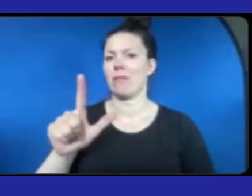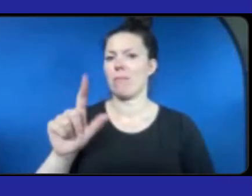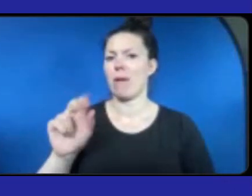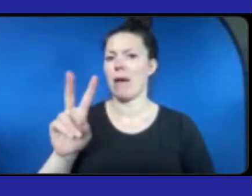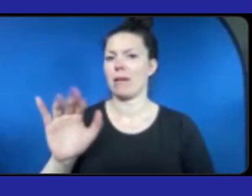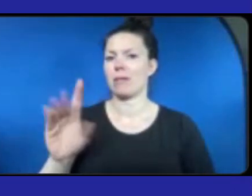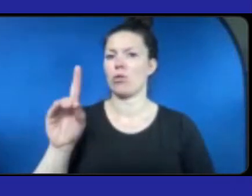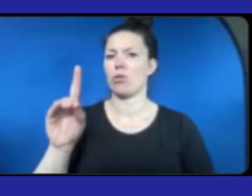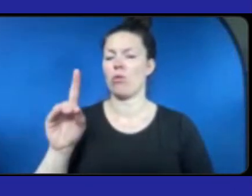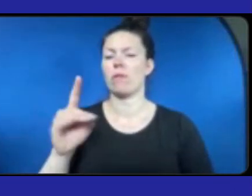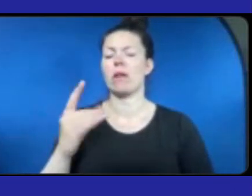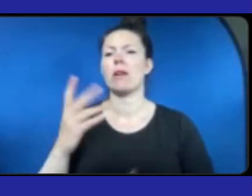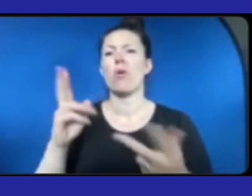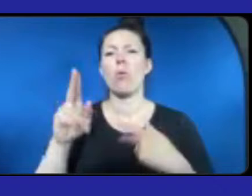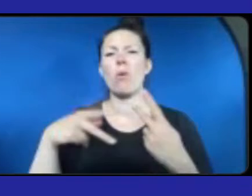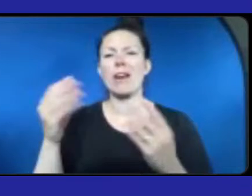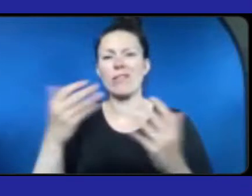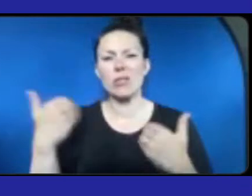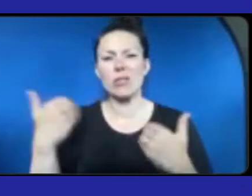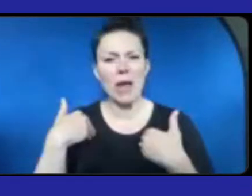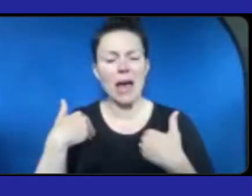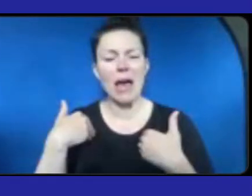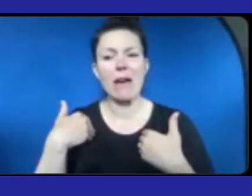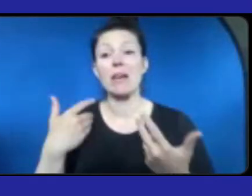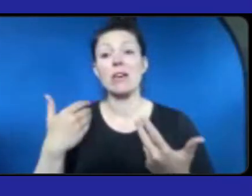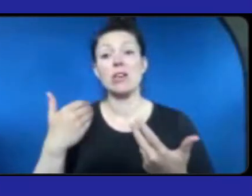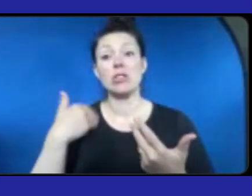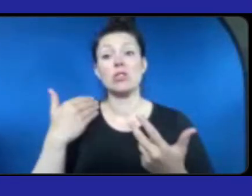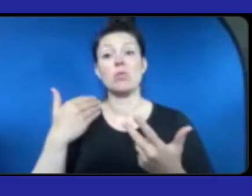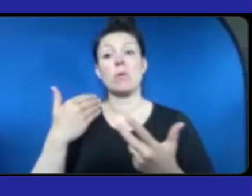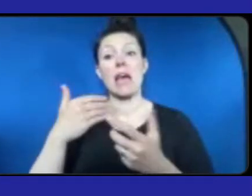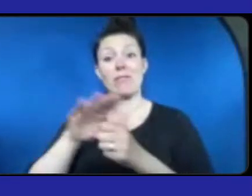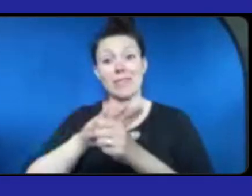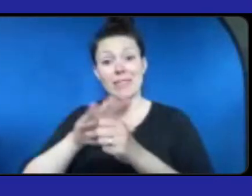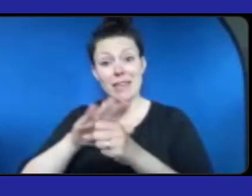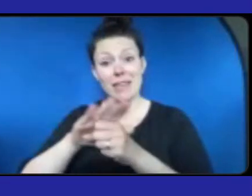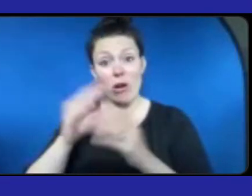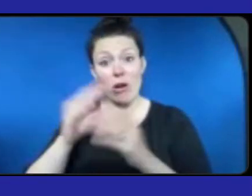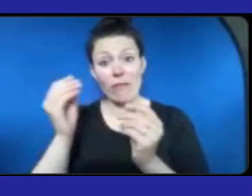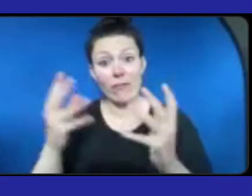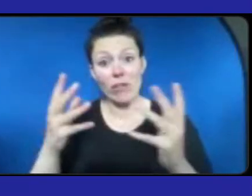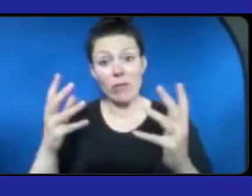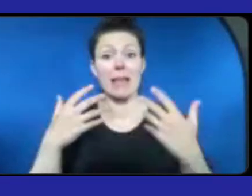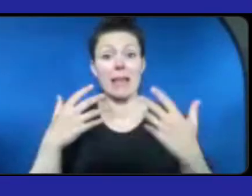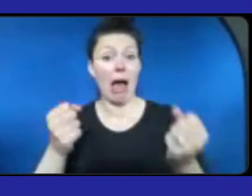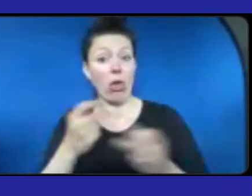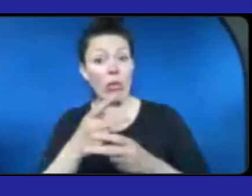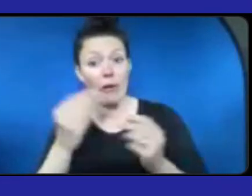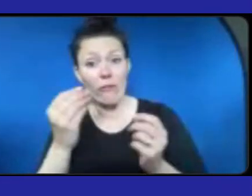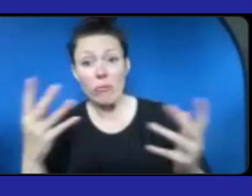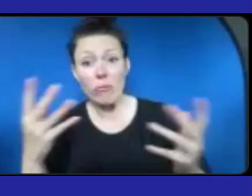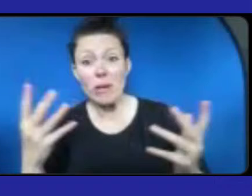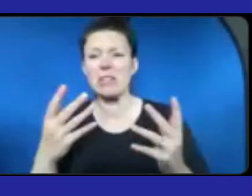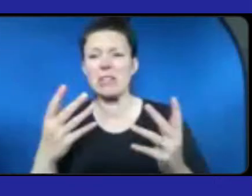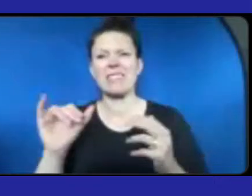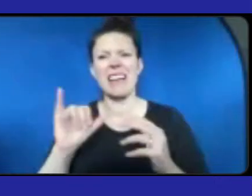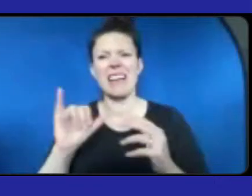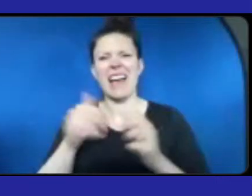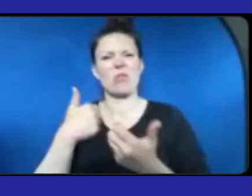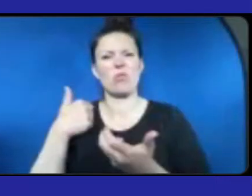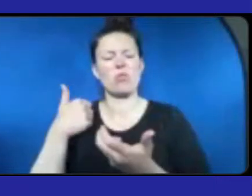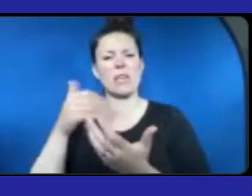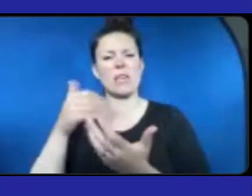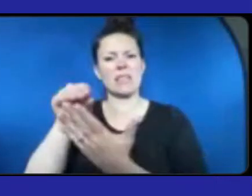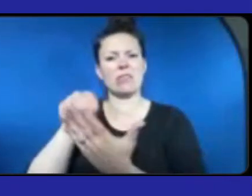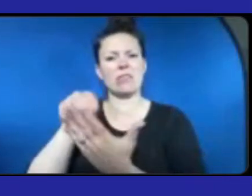detail of information do we get? I mean, is it just demographic? Do we get demographic plus some of their healthcare information? I'm just wondering, how do we keep track,